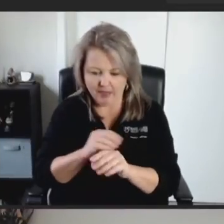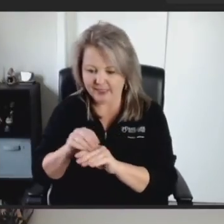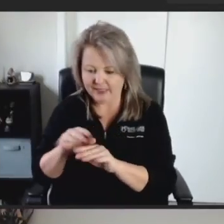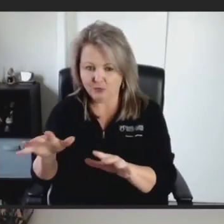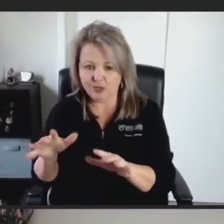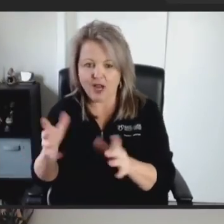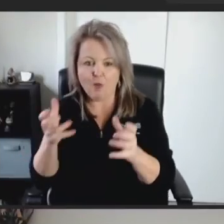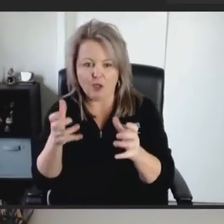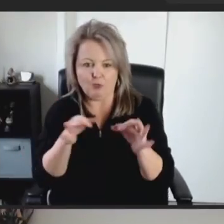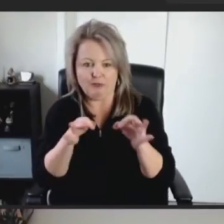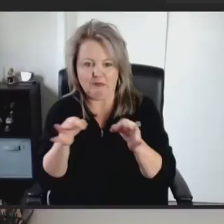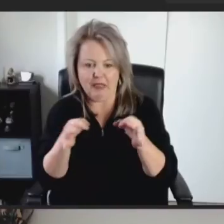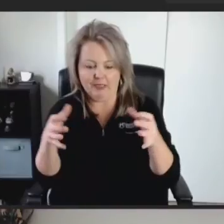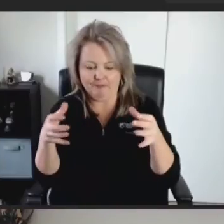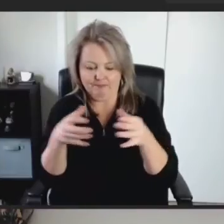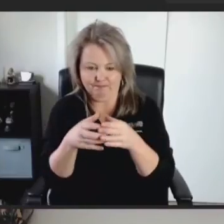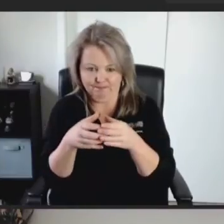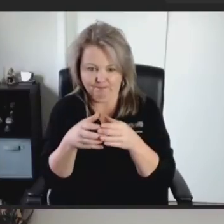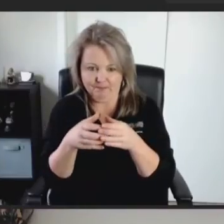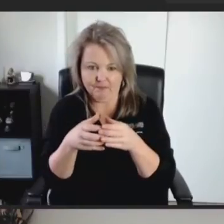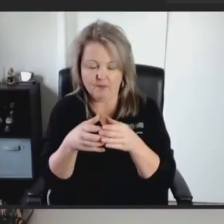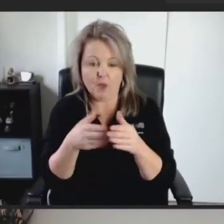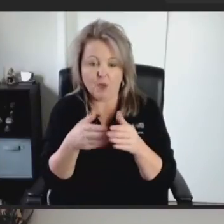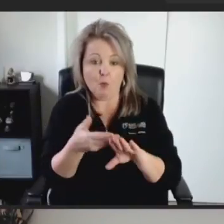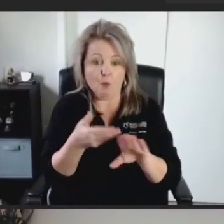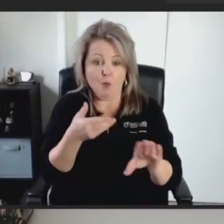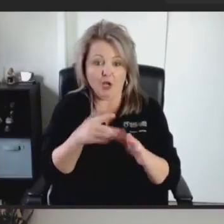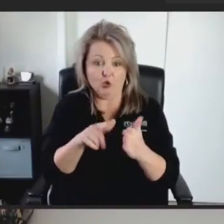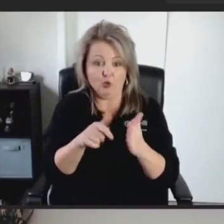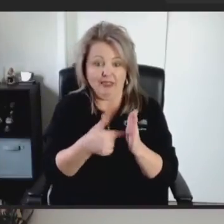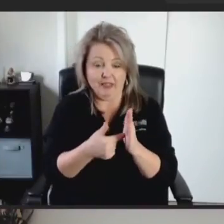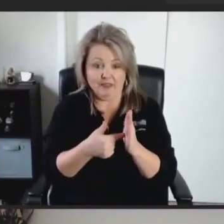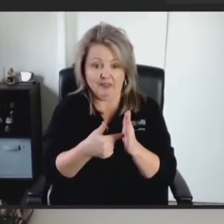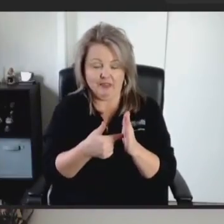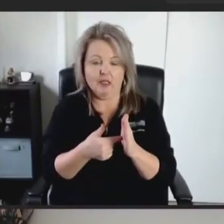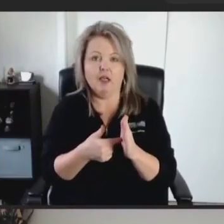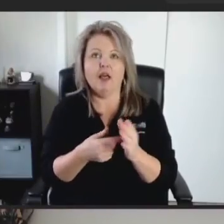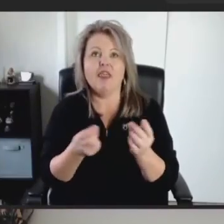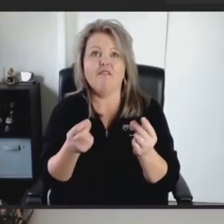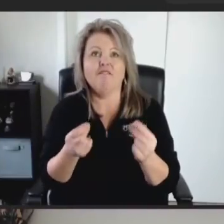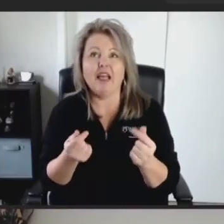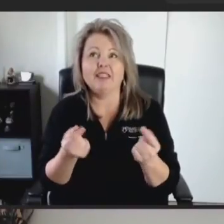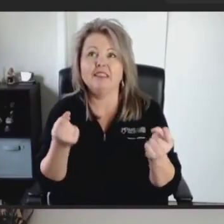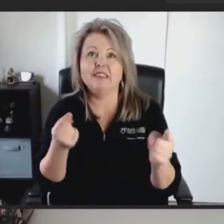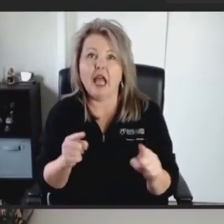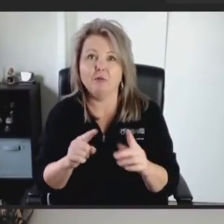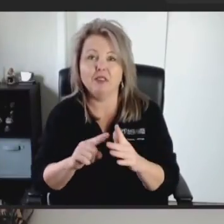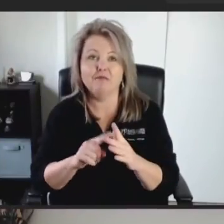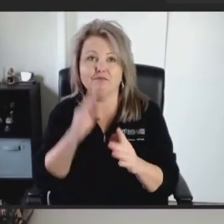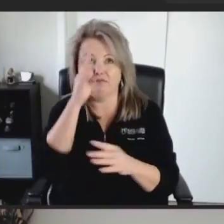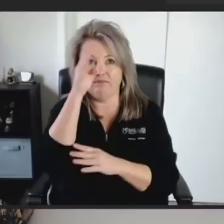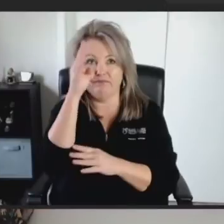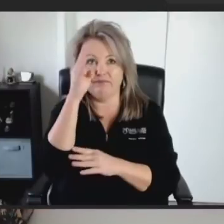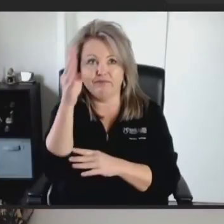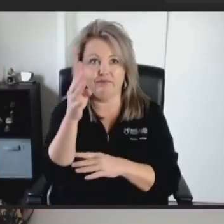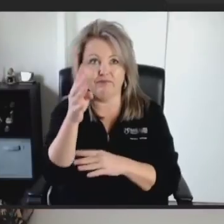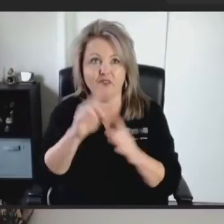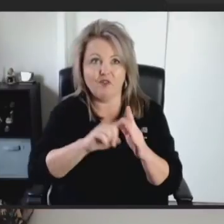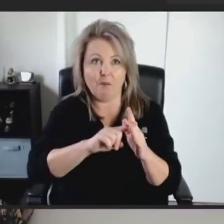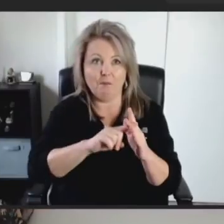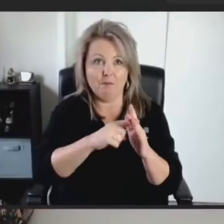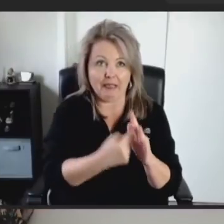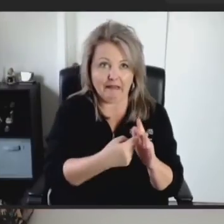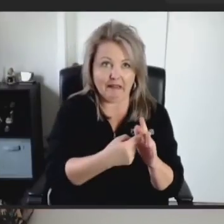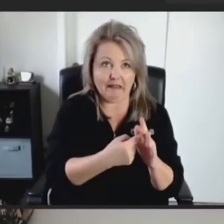context. Prior to this, the fastest that a vaccine went from initial preclinical